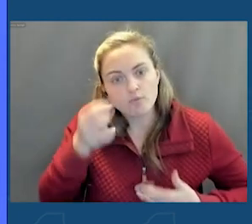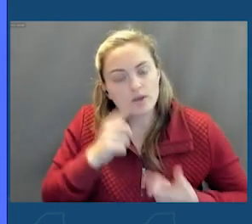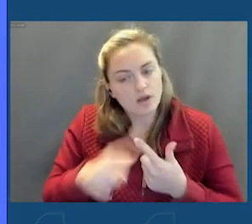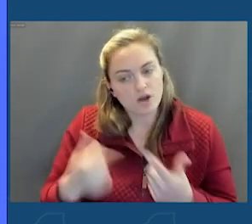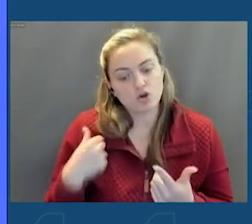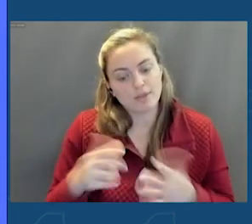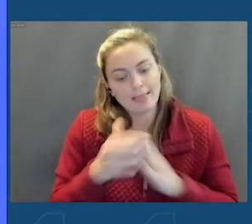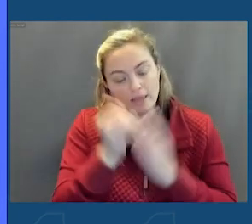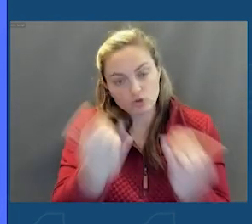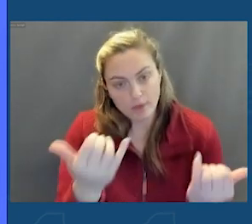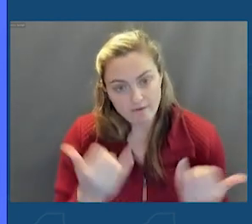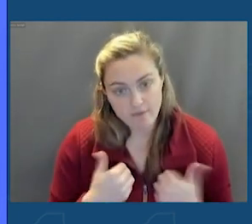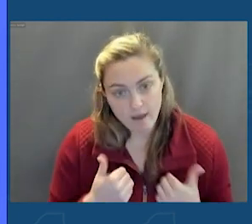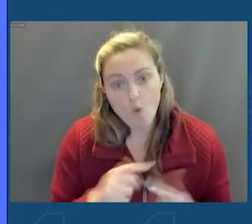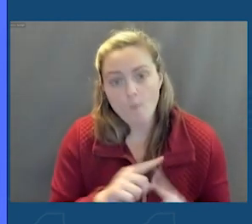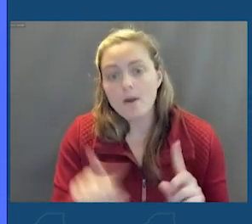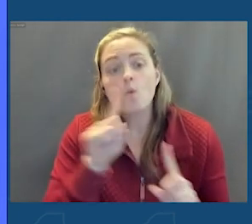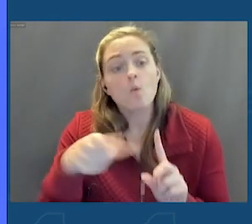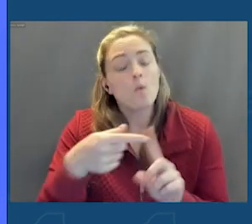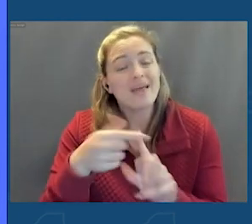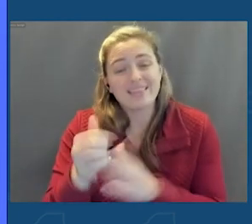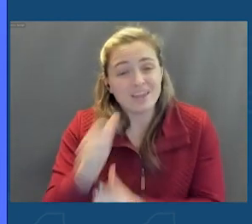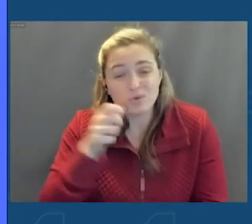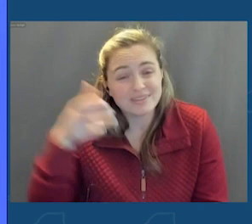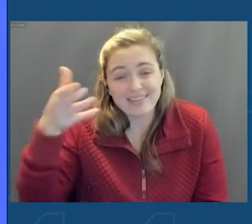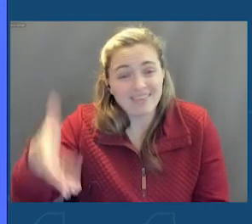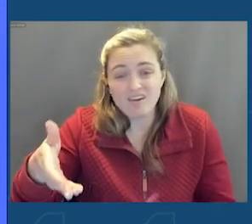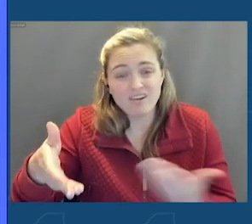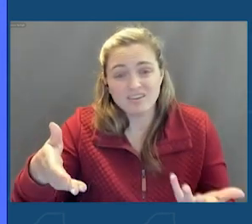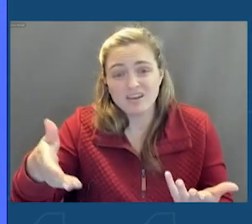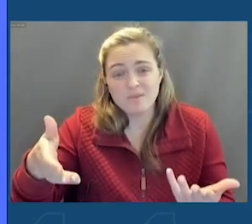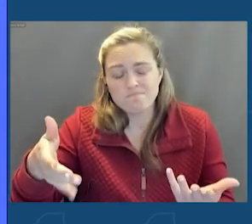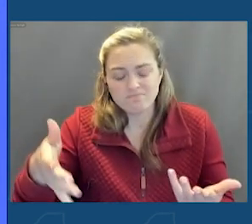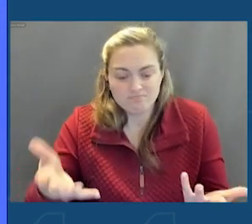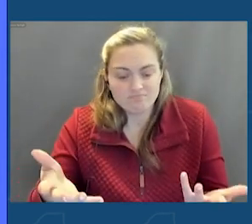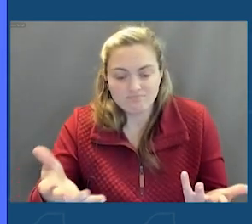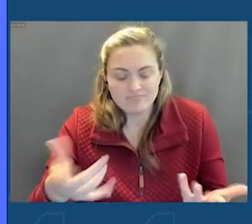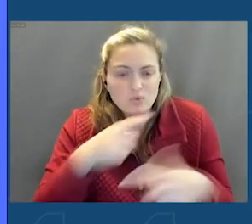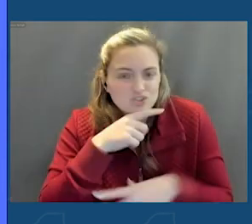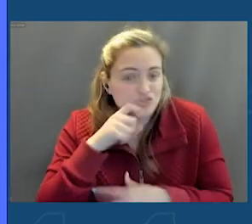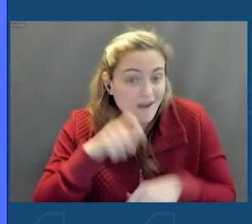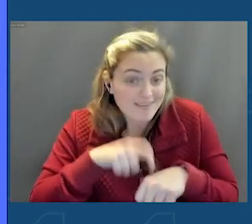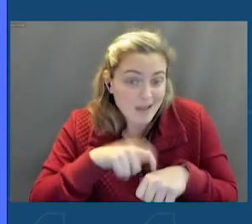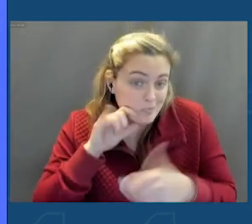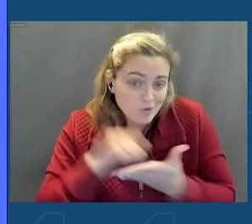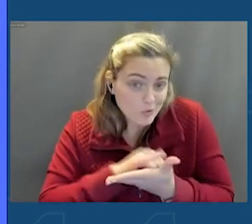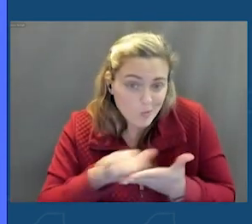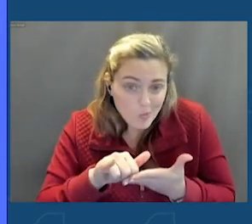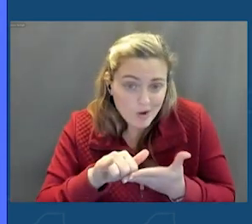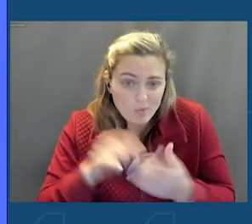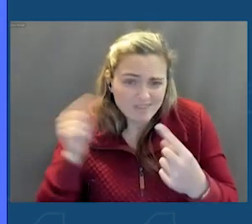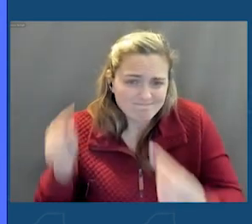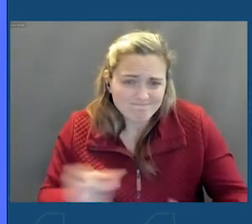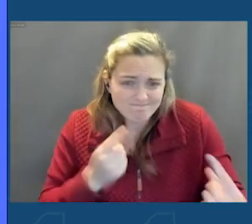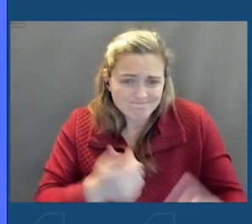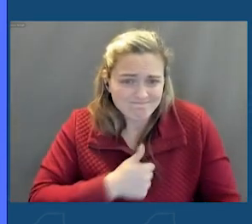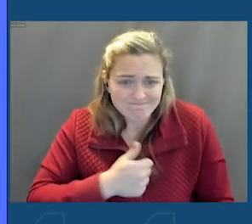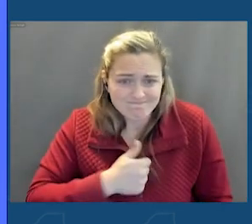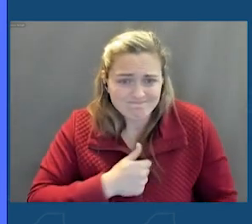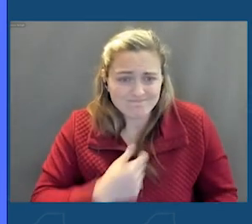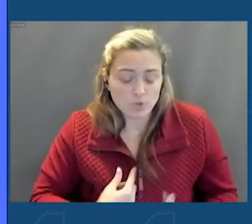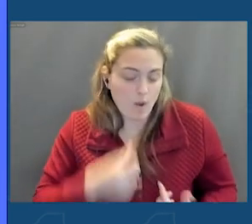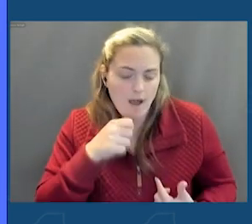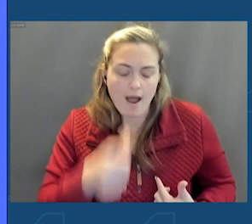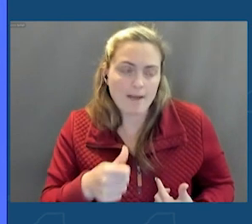now. But when that leadership wasn't there, it was dry times for New York. We had a struggle on our own. So I'm not taking